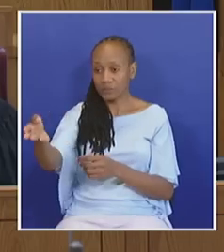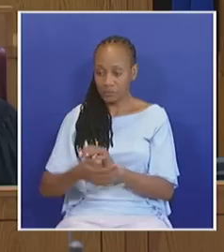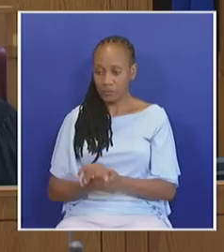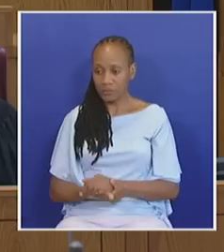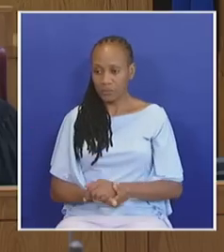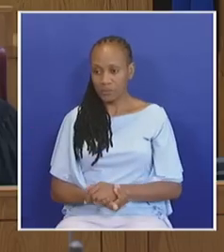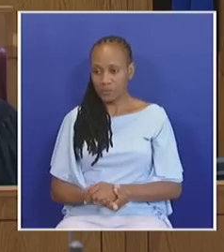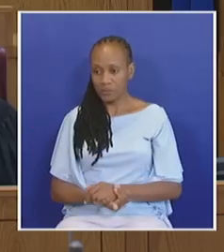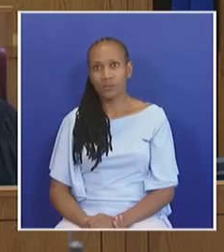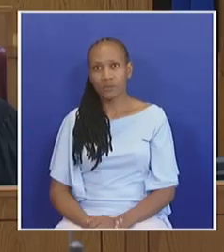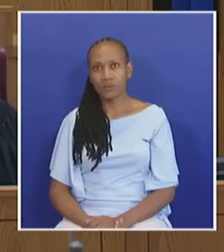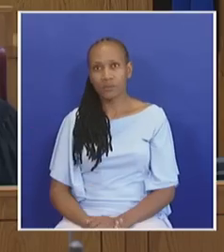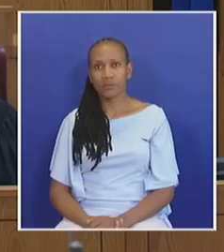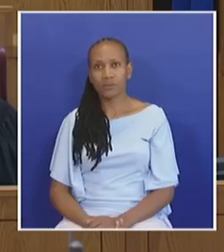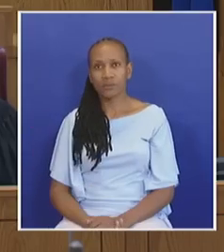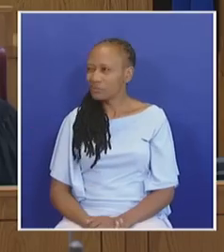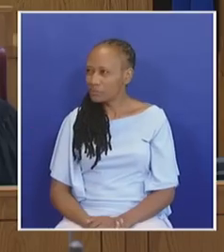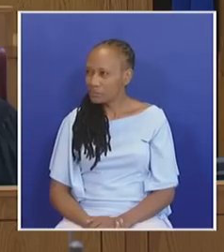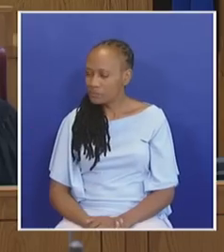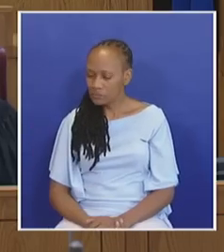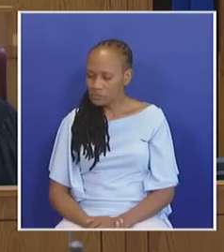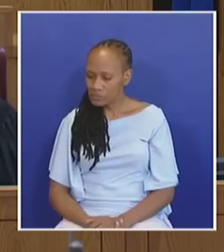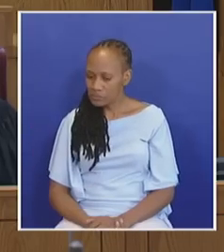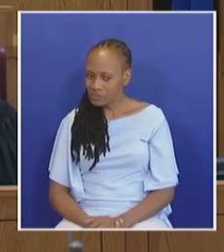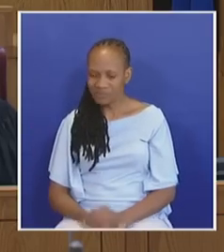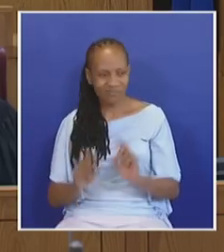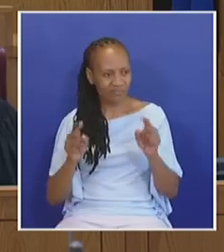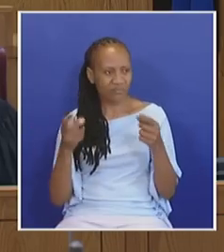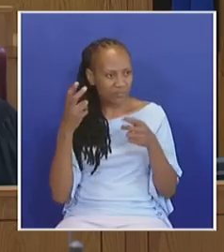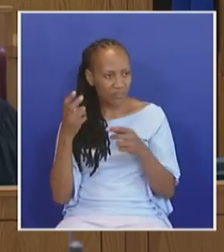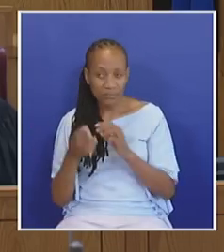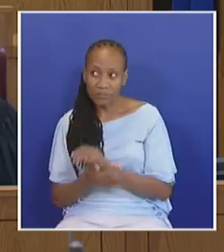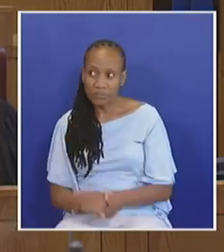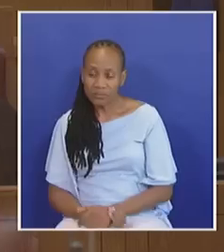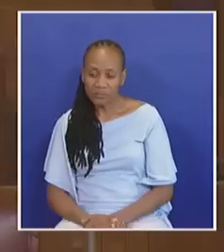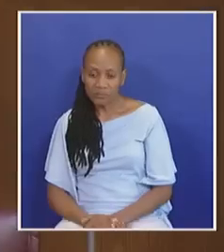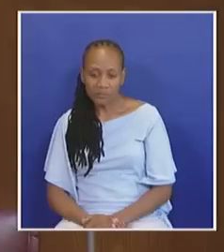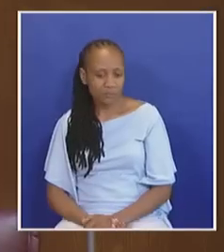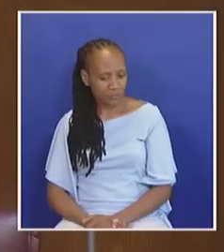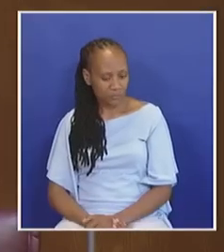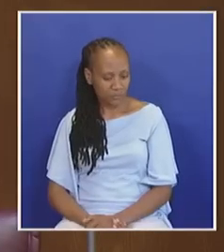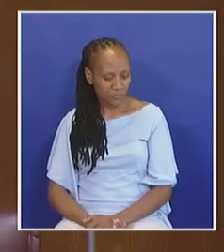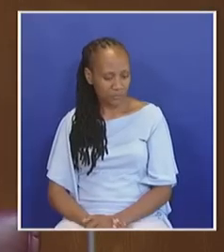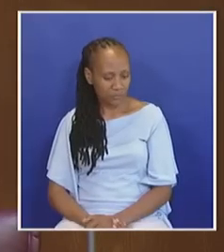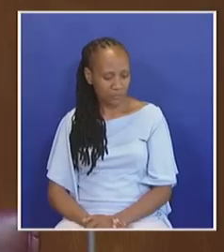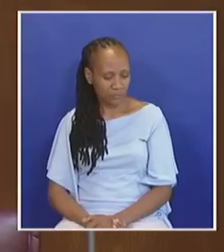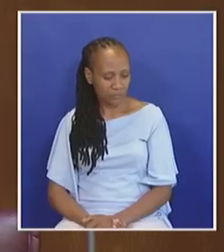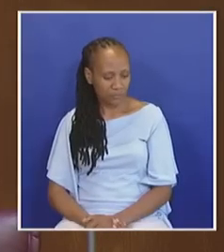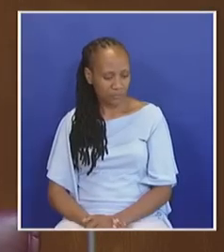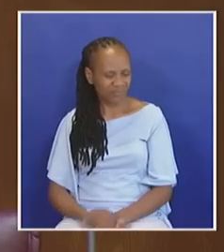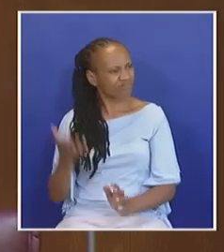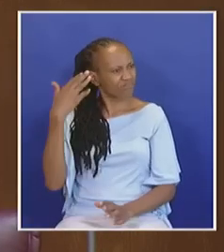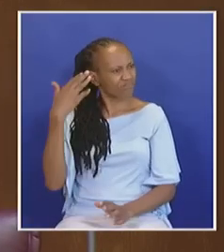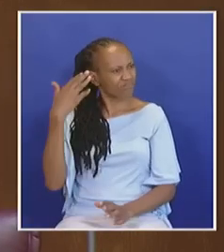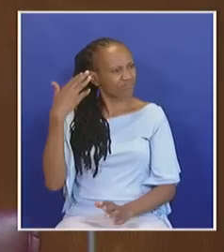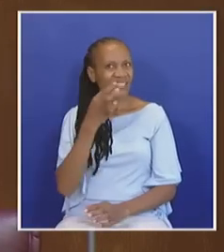Point is on consistency. There was one time I did a motion here in this house, and I said that the parliamentary leaders